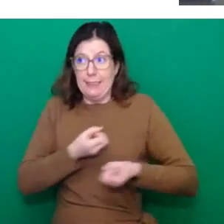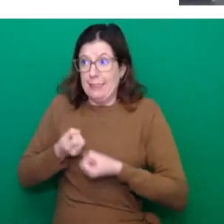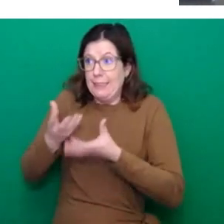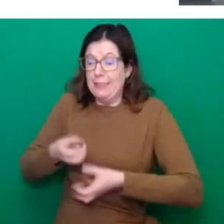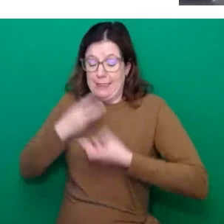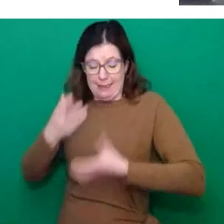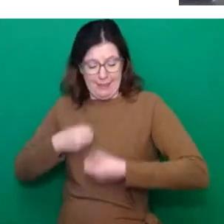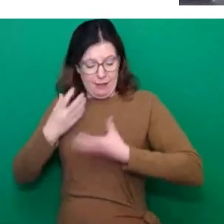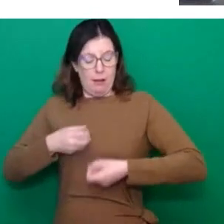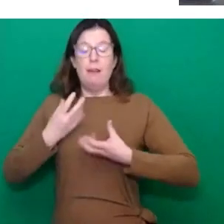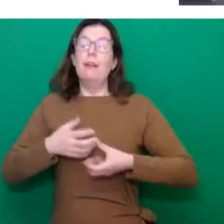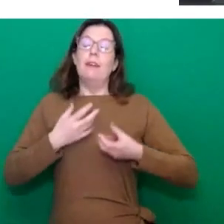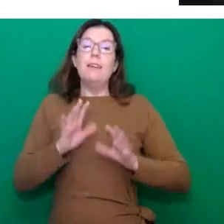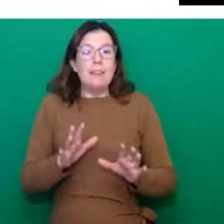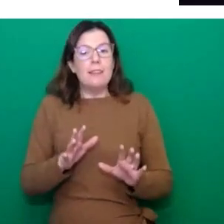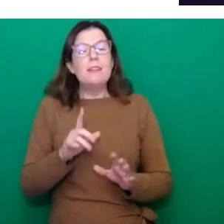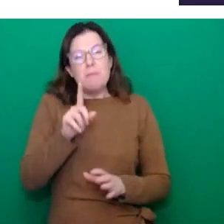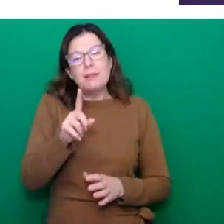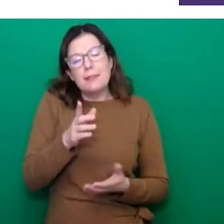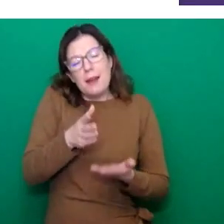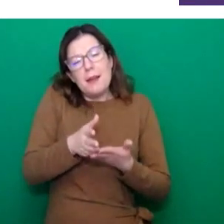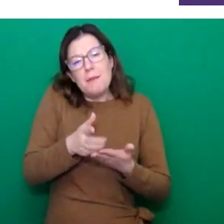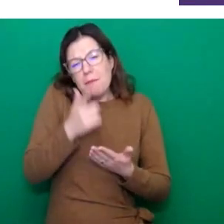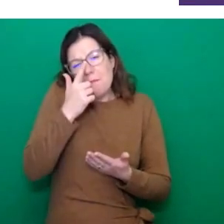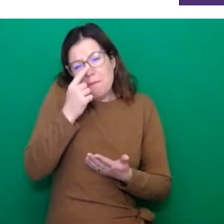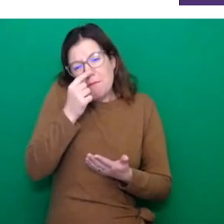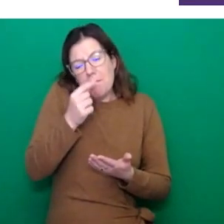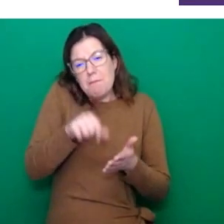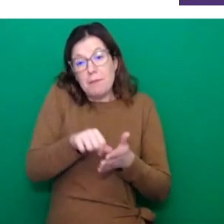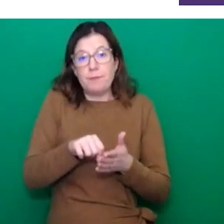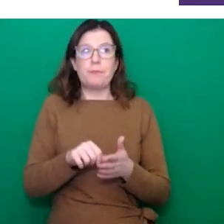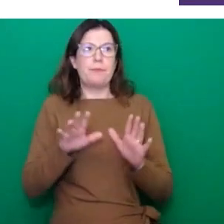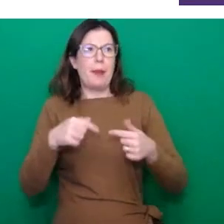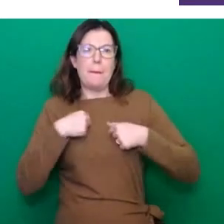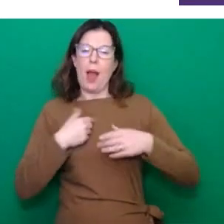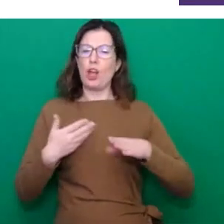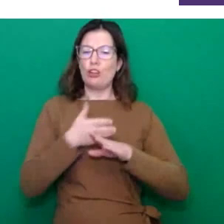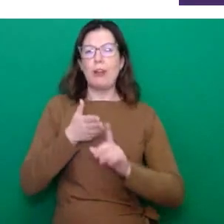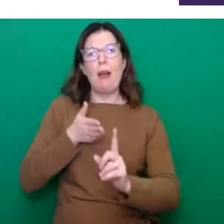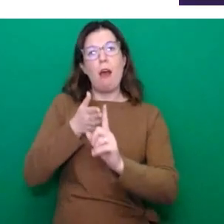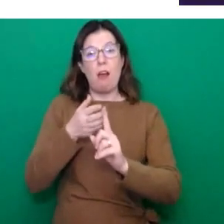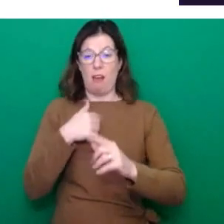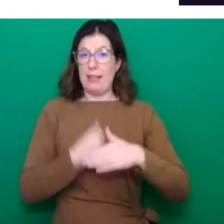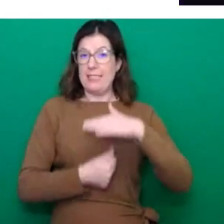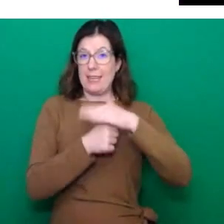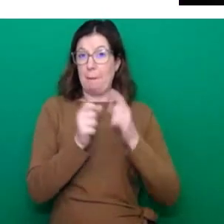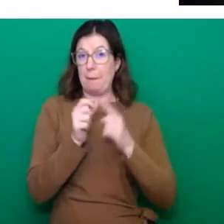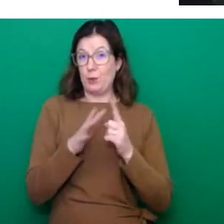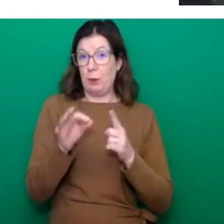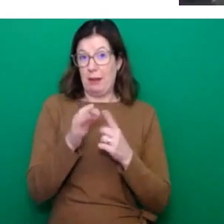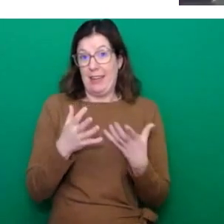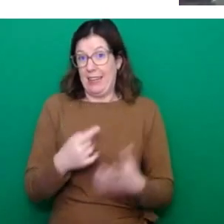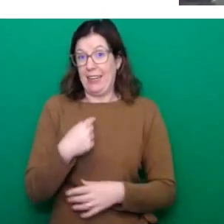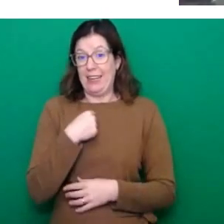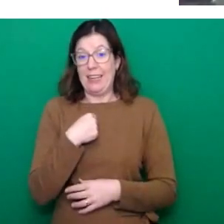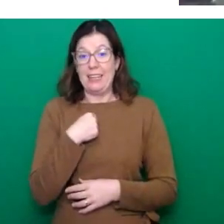for that as well, but it can be quite hard. For myself, I'm one of the senior PWPs at the moment. I might